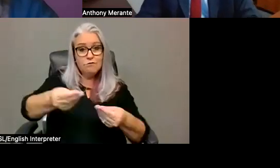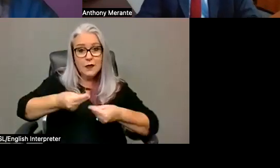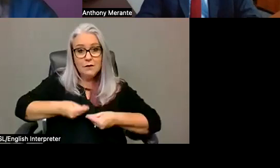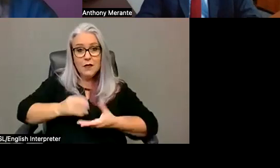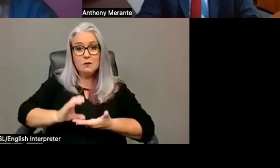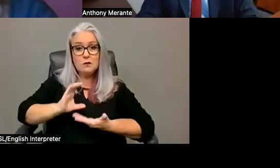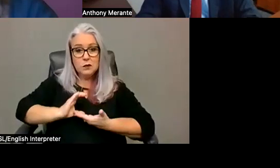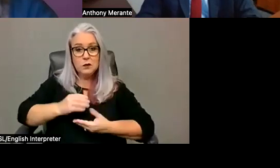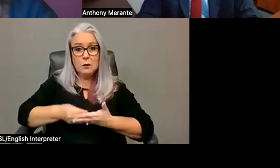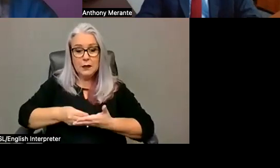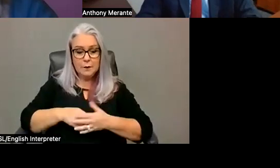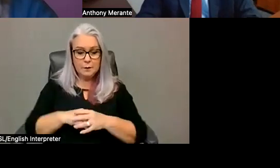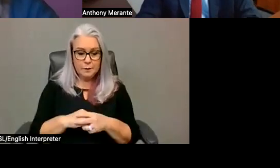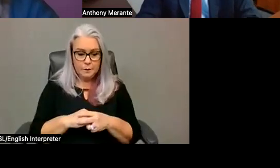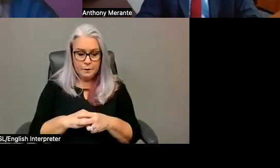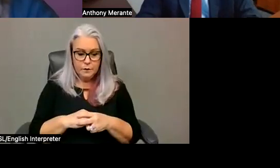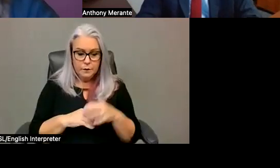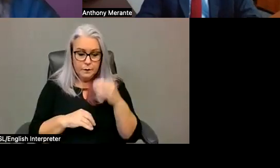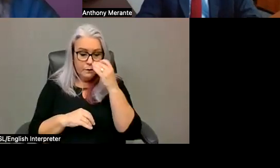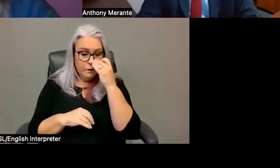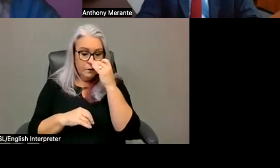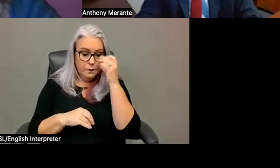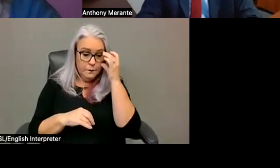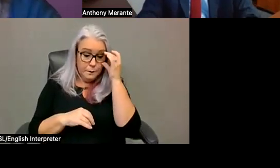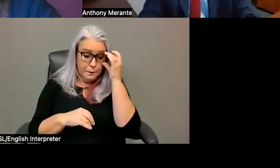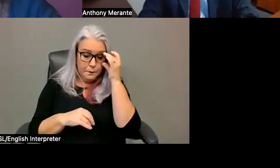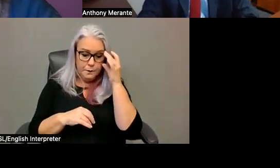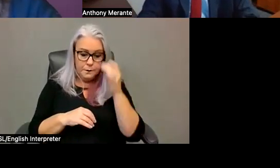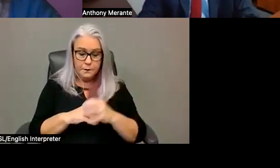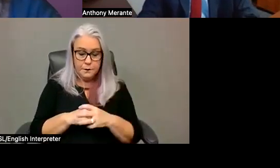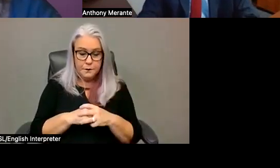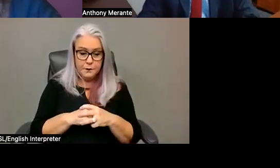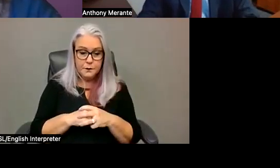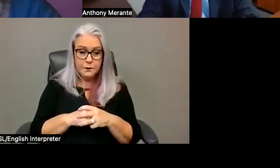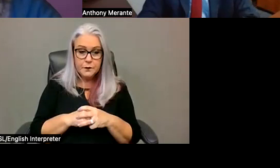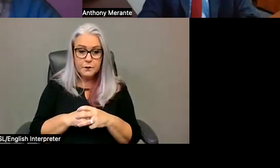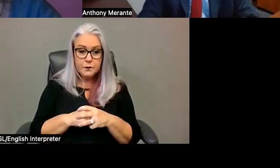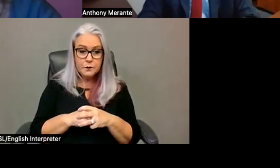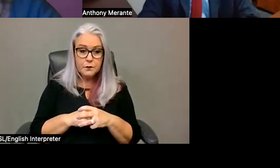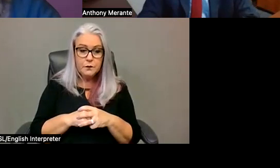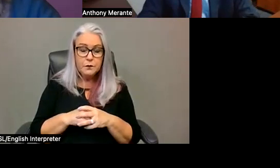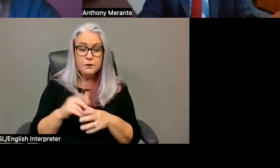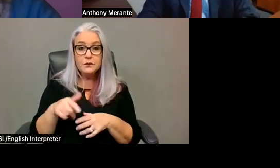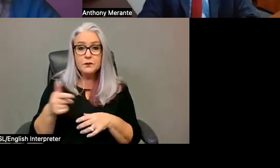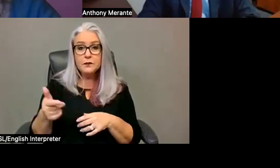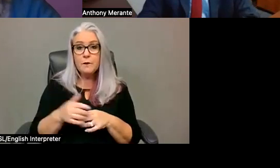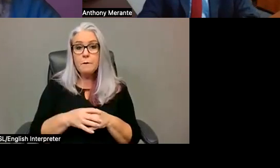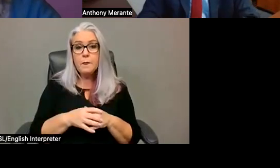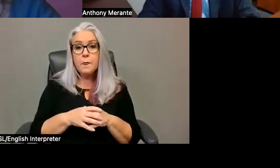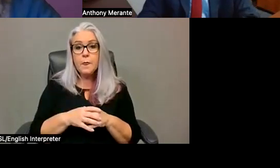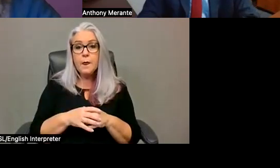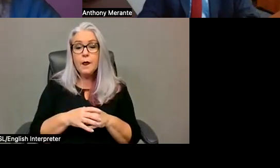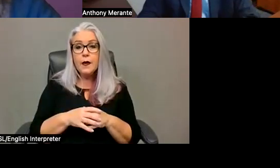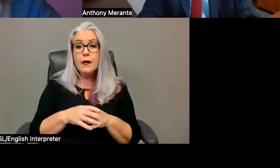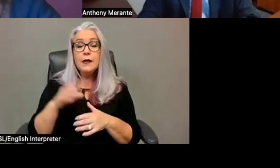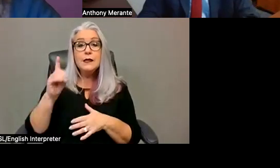time. Thank you. Mr. Spano, the disability community is said to be the largest